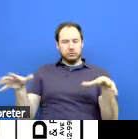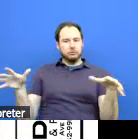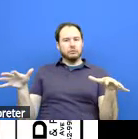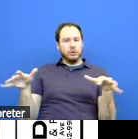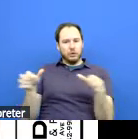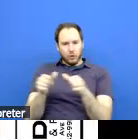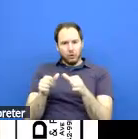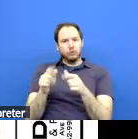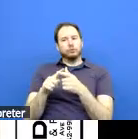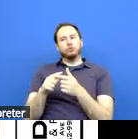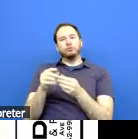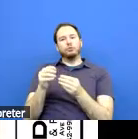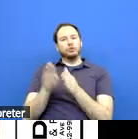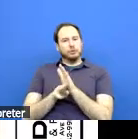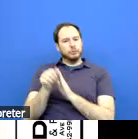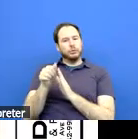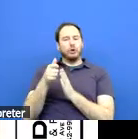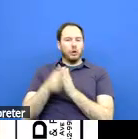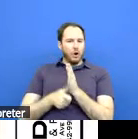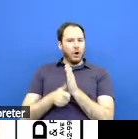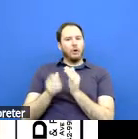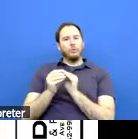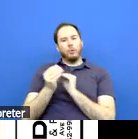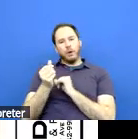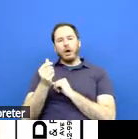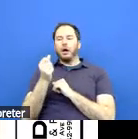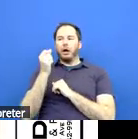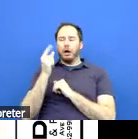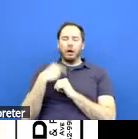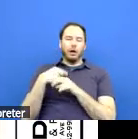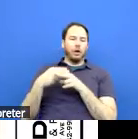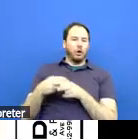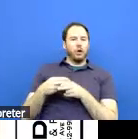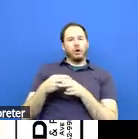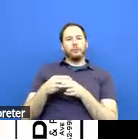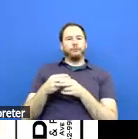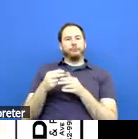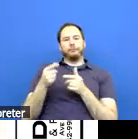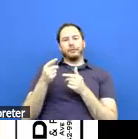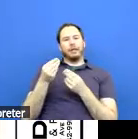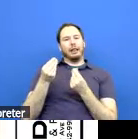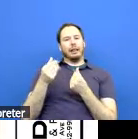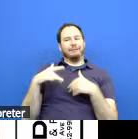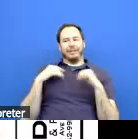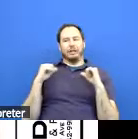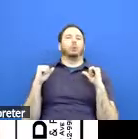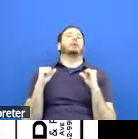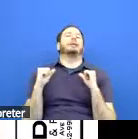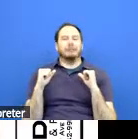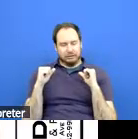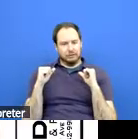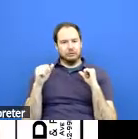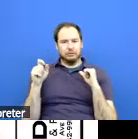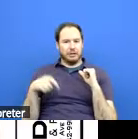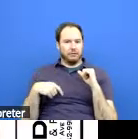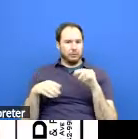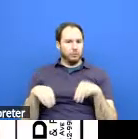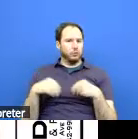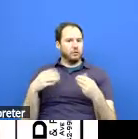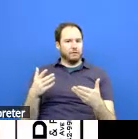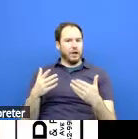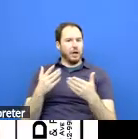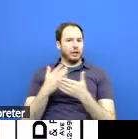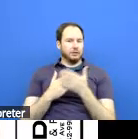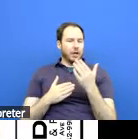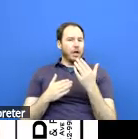It reduces the cost. And then you end up with what I refer to as the land squeezed out. That land has to have some form of